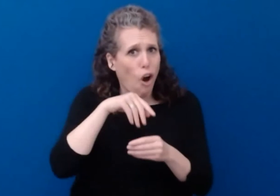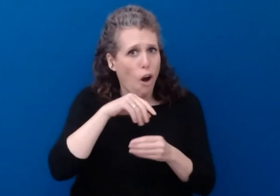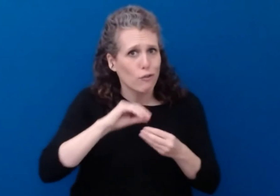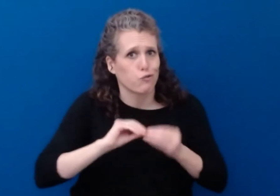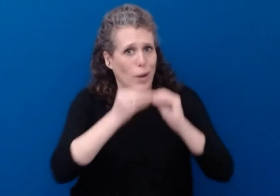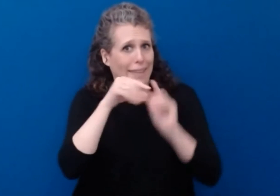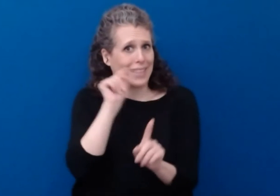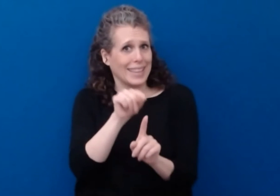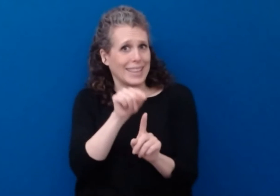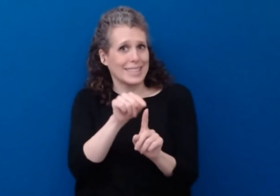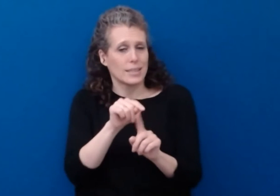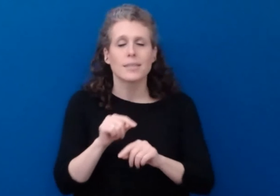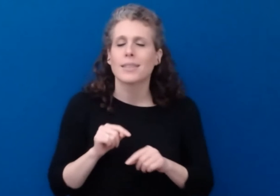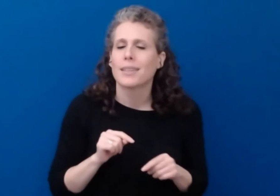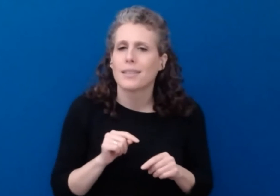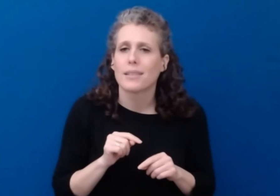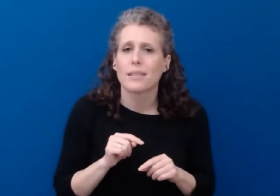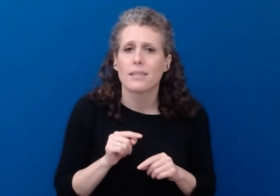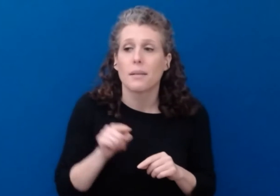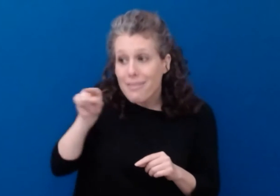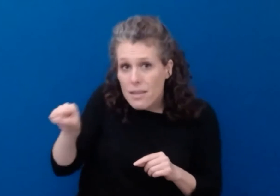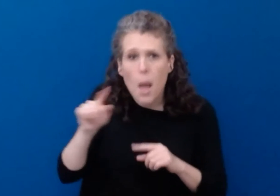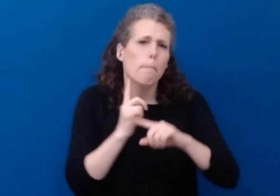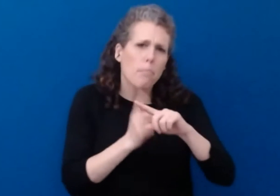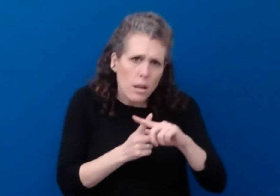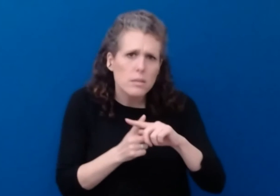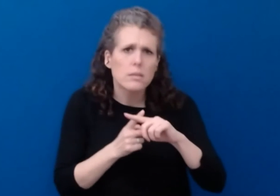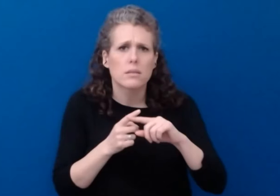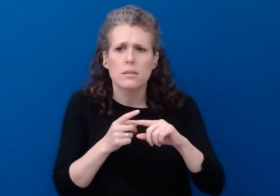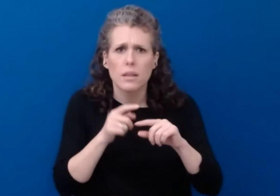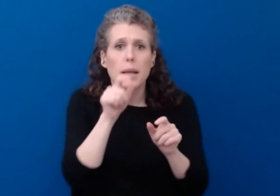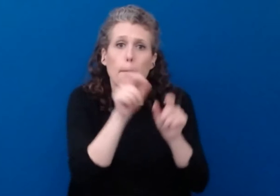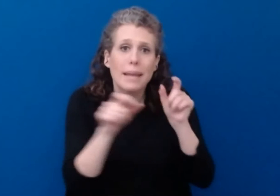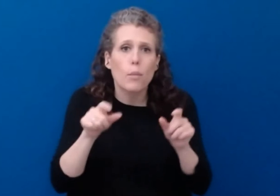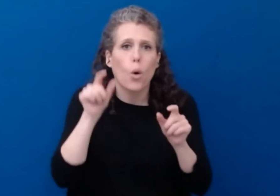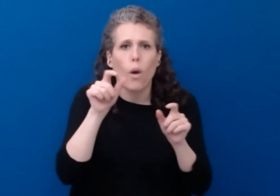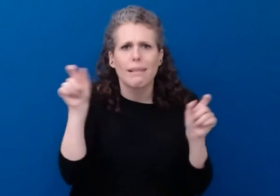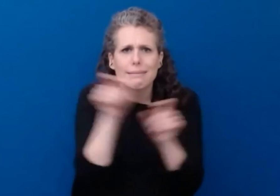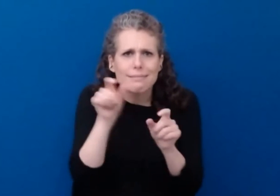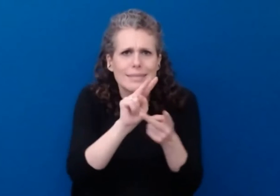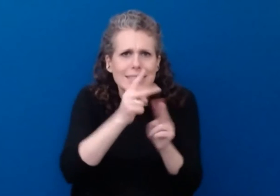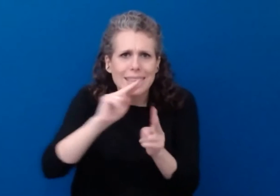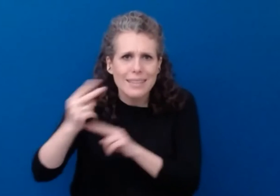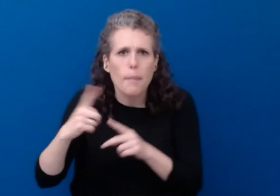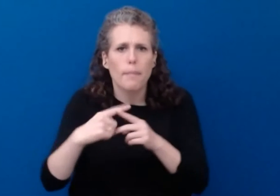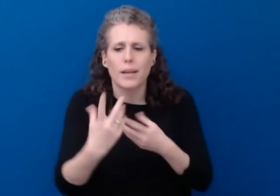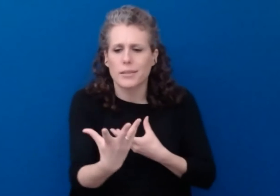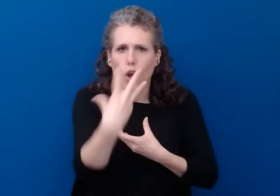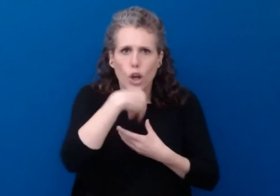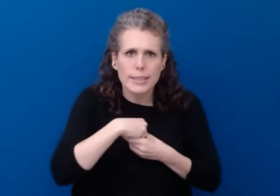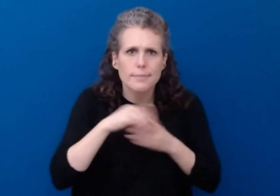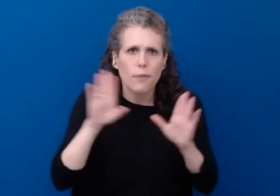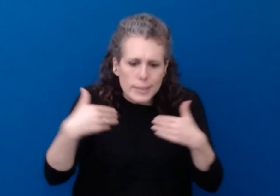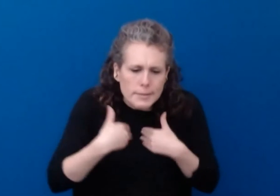co-creation process, but also other people with dyslexia and autism and so